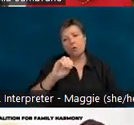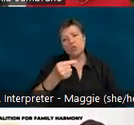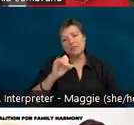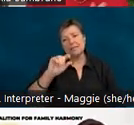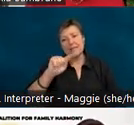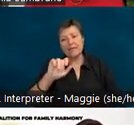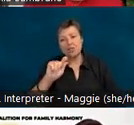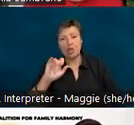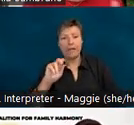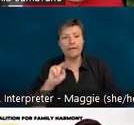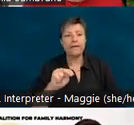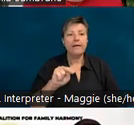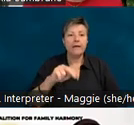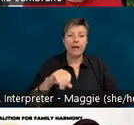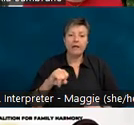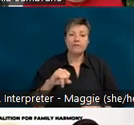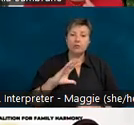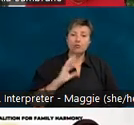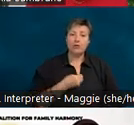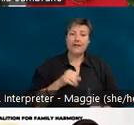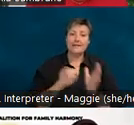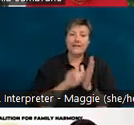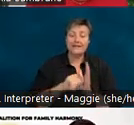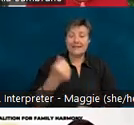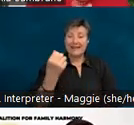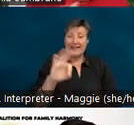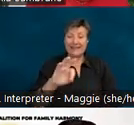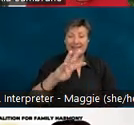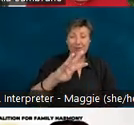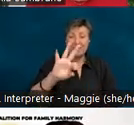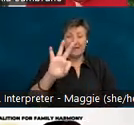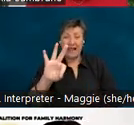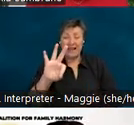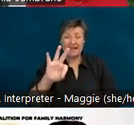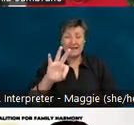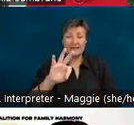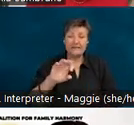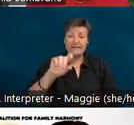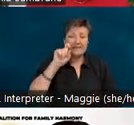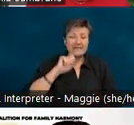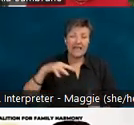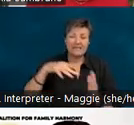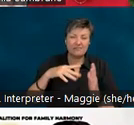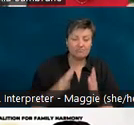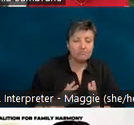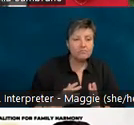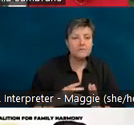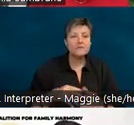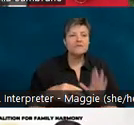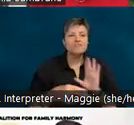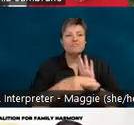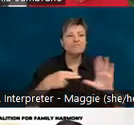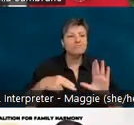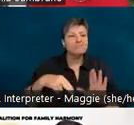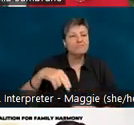identities. So starting us off in 1949, sexologist David Caldwell coined the term psychopathia transsexualis.